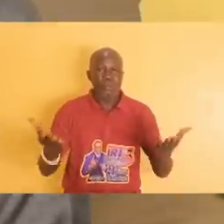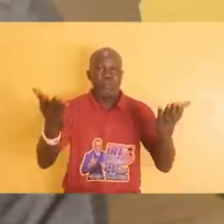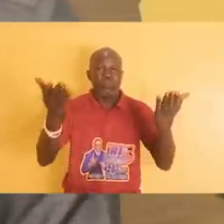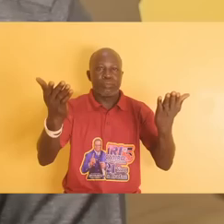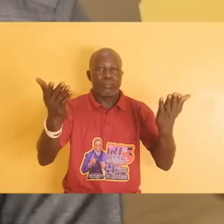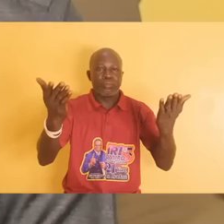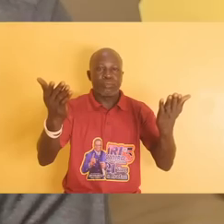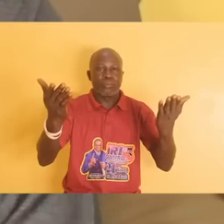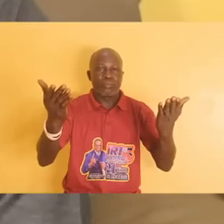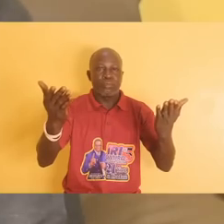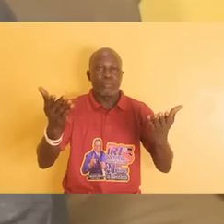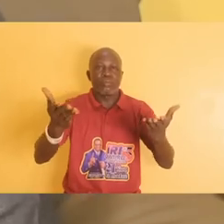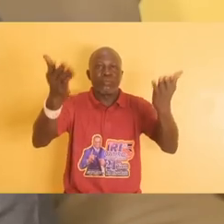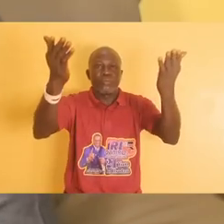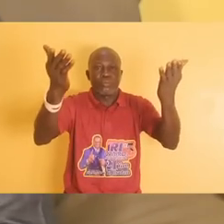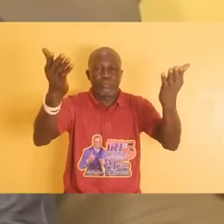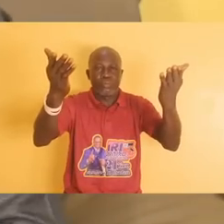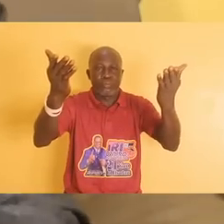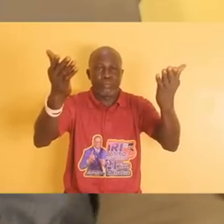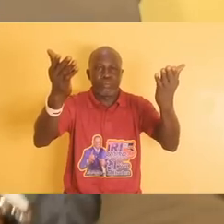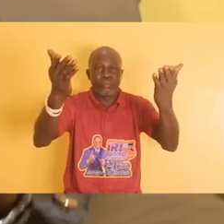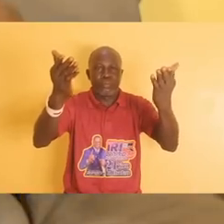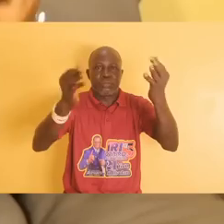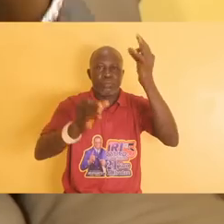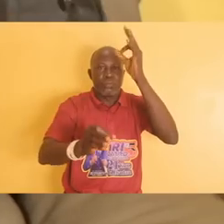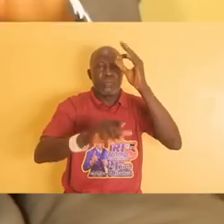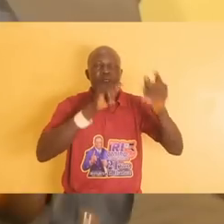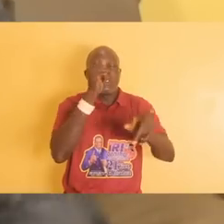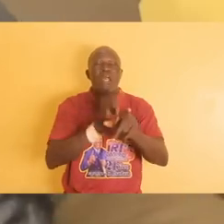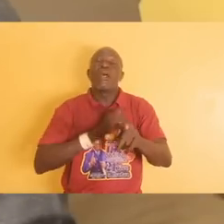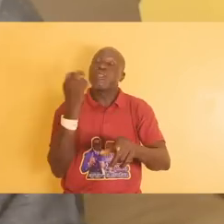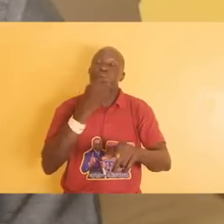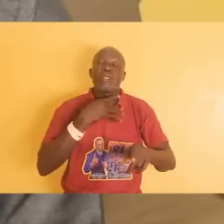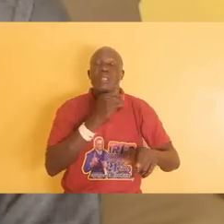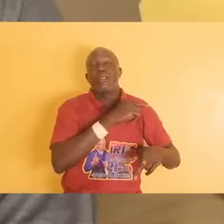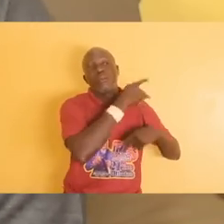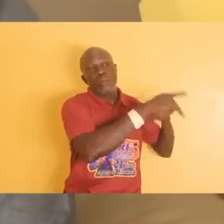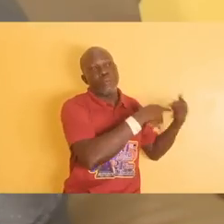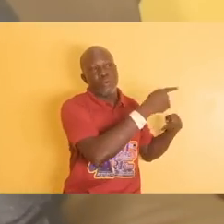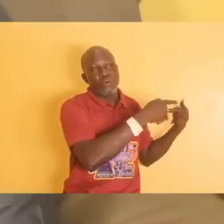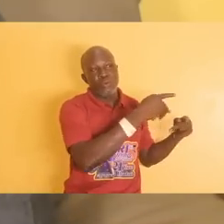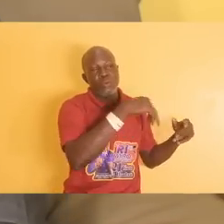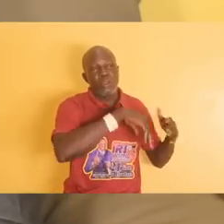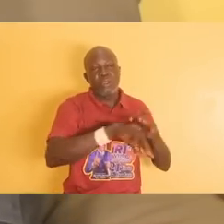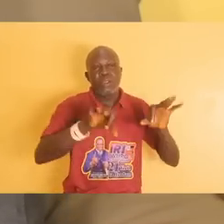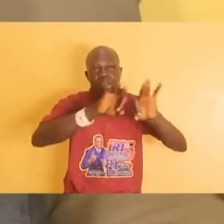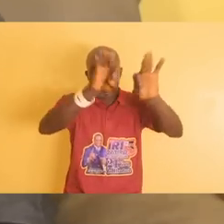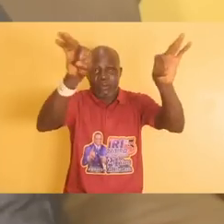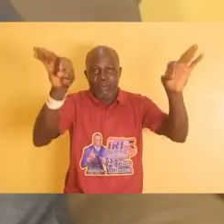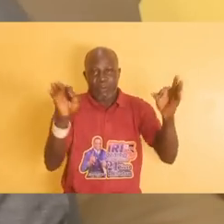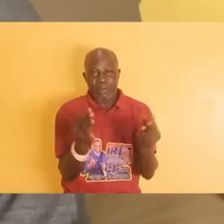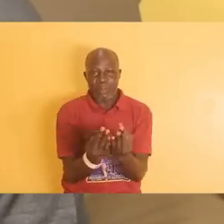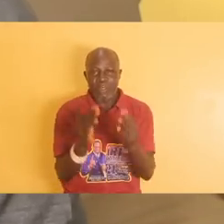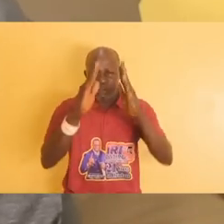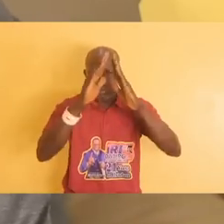Lift up your hands. Lift up your hands. I speak as a prophet. In